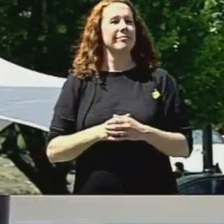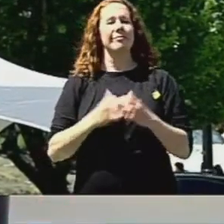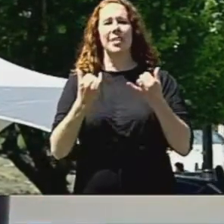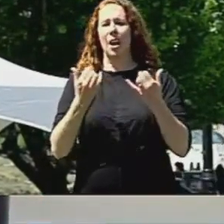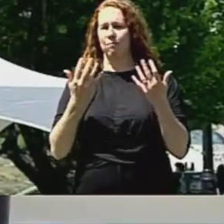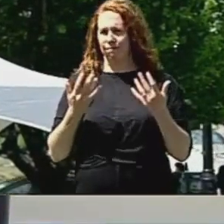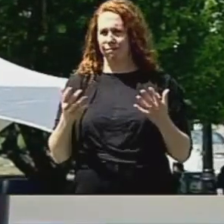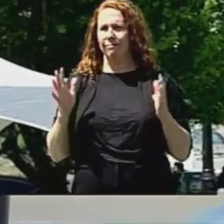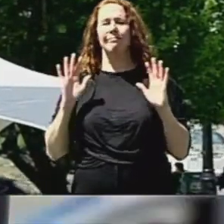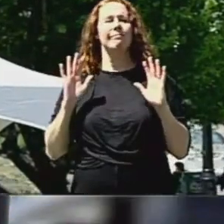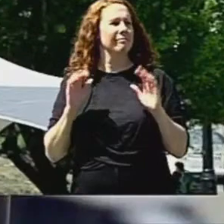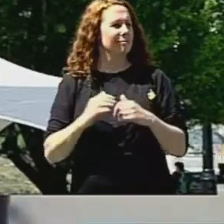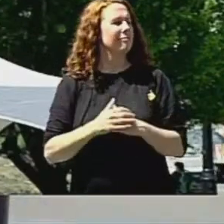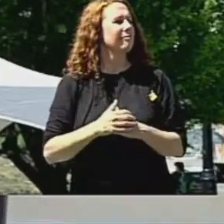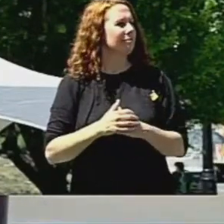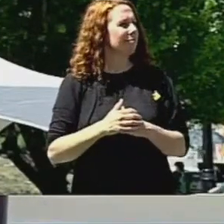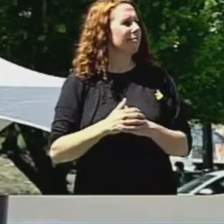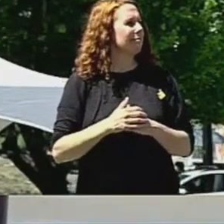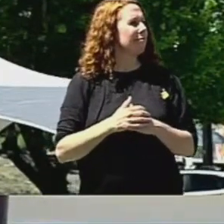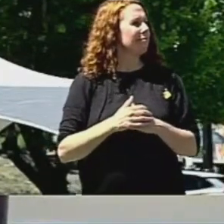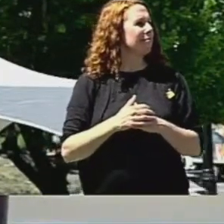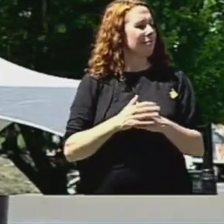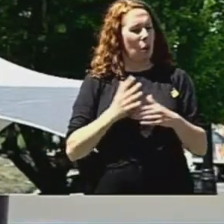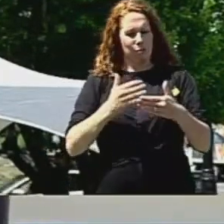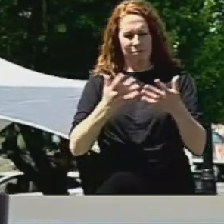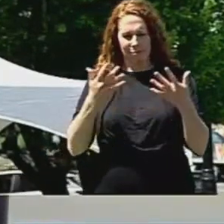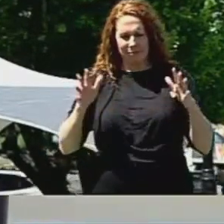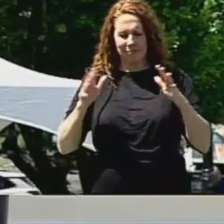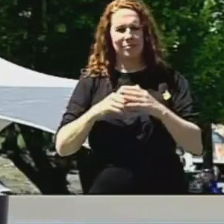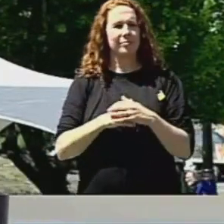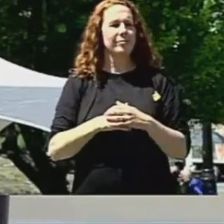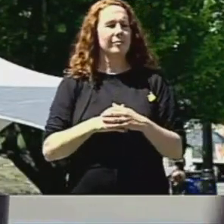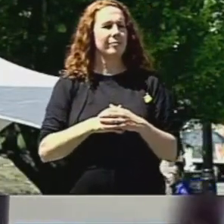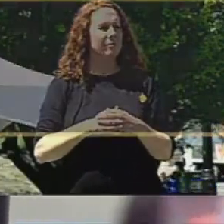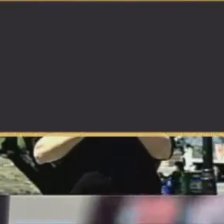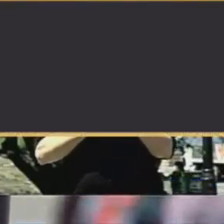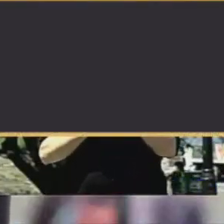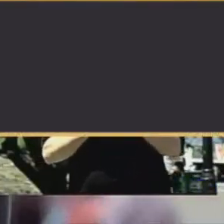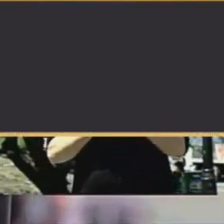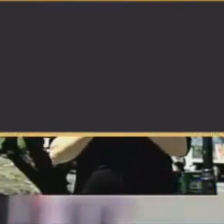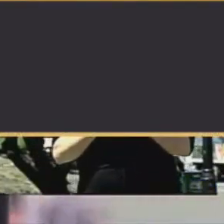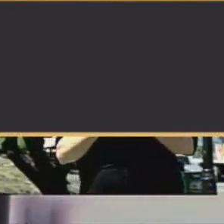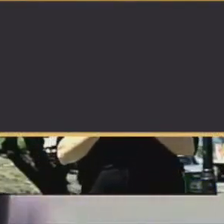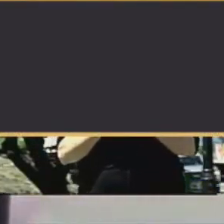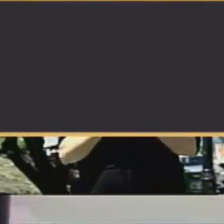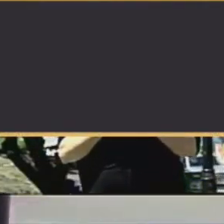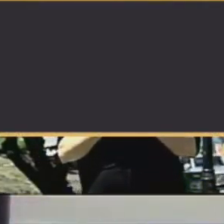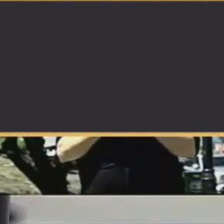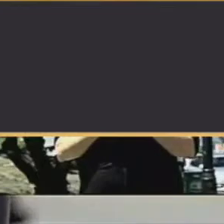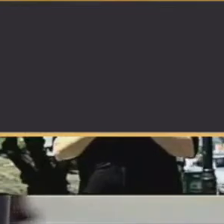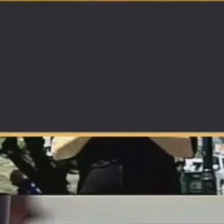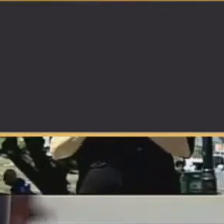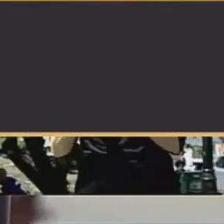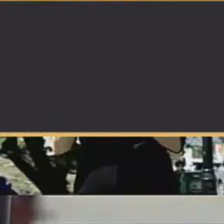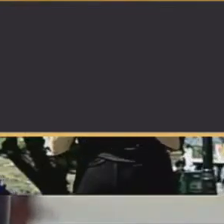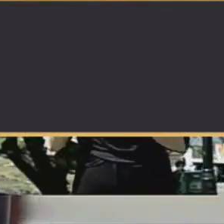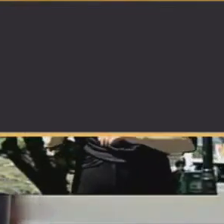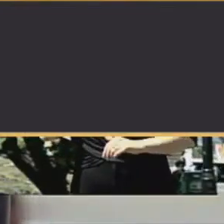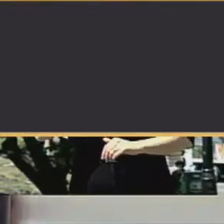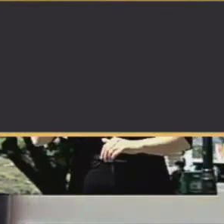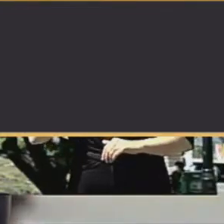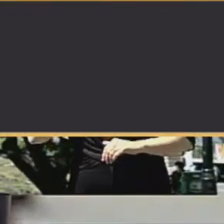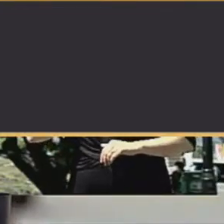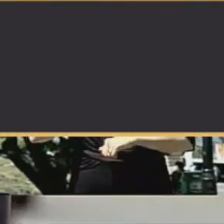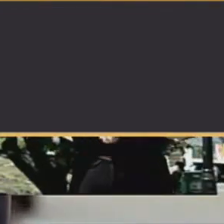start winding down this part of the day. I want to say for all of those of you on the live stream that please come back